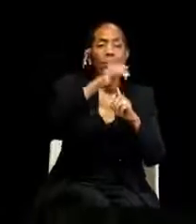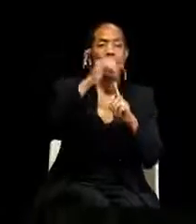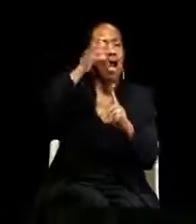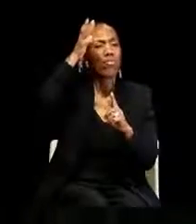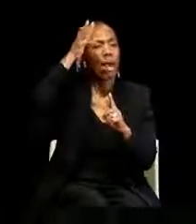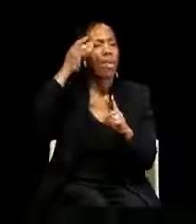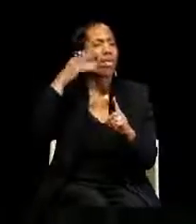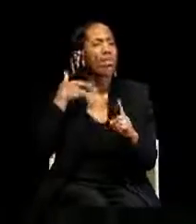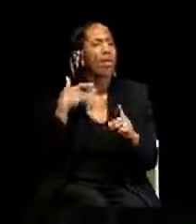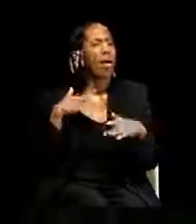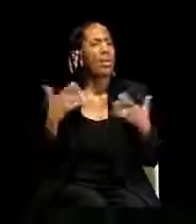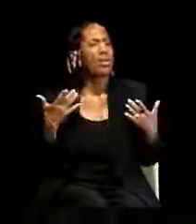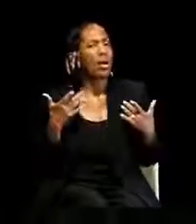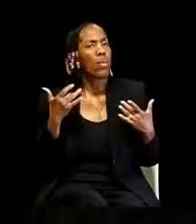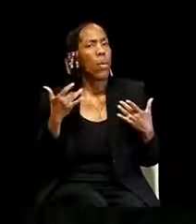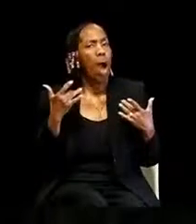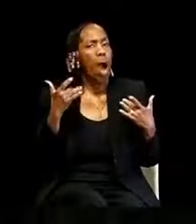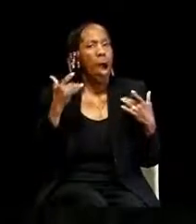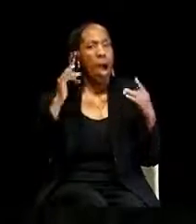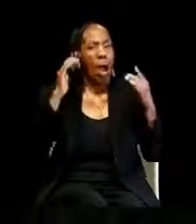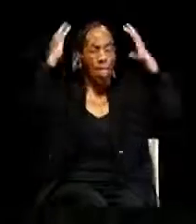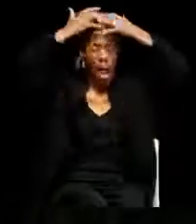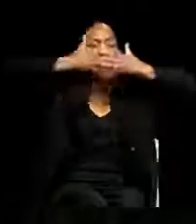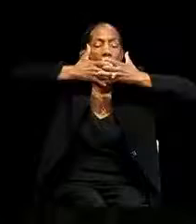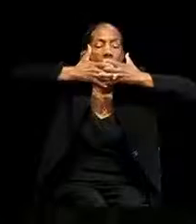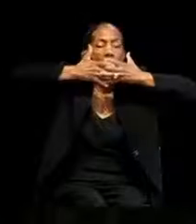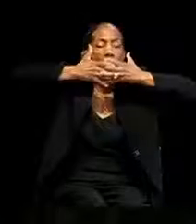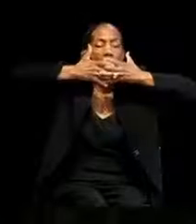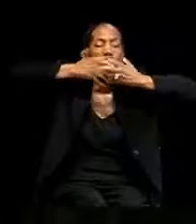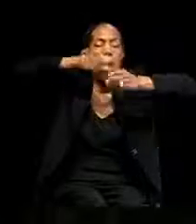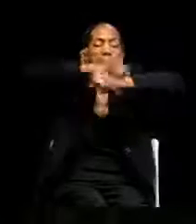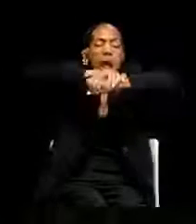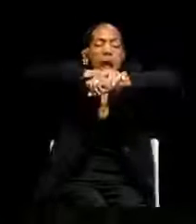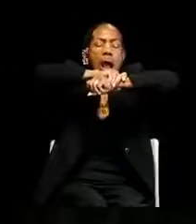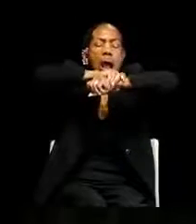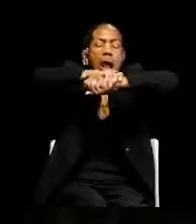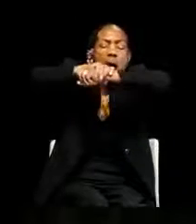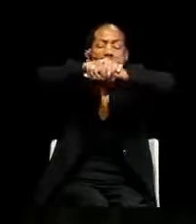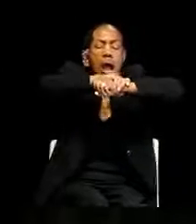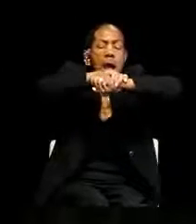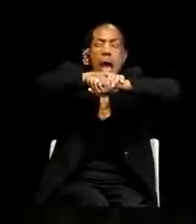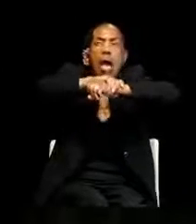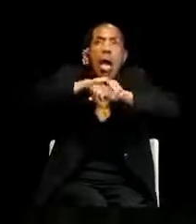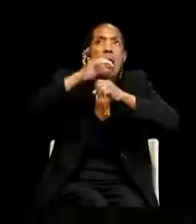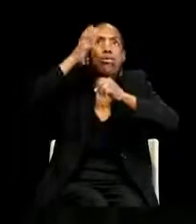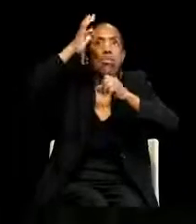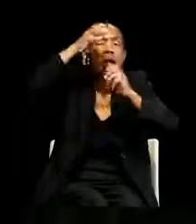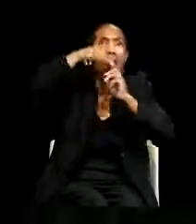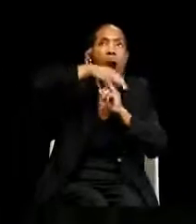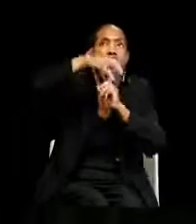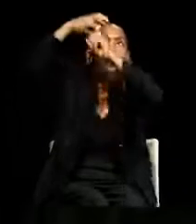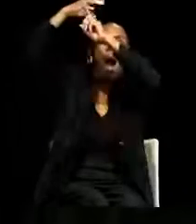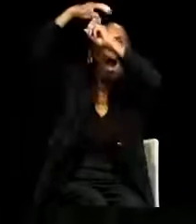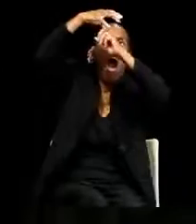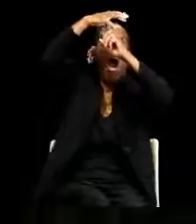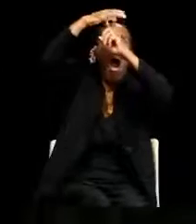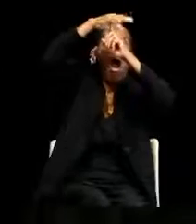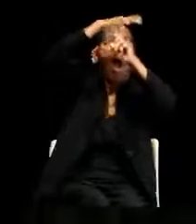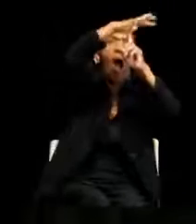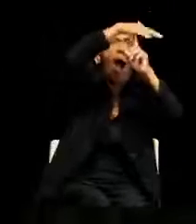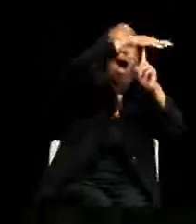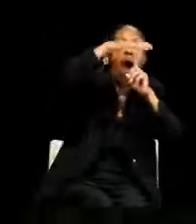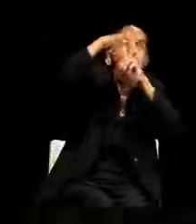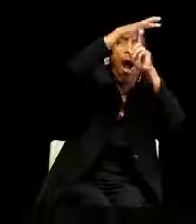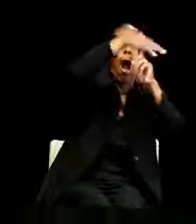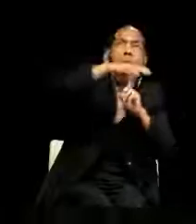was up because they had put a bag on top of his face and they had him handcuffed, but he knew he was in a helicopter. And he said